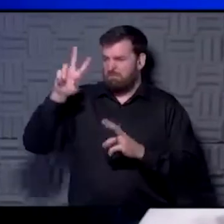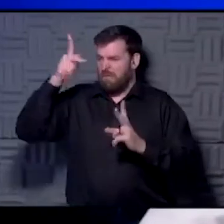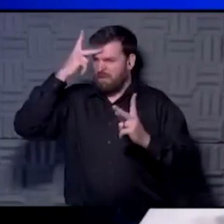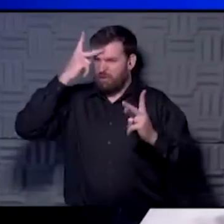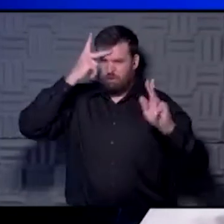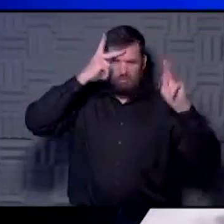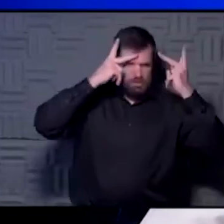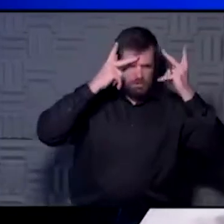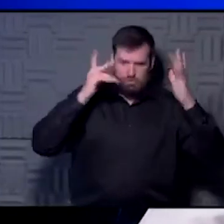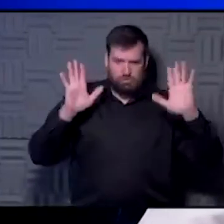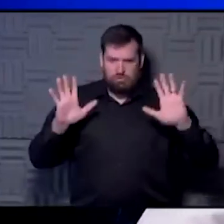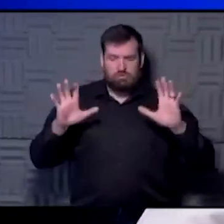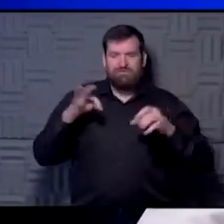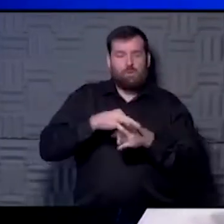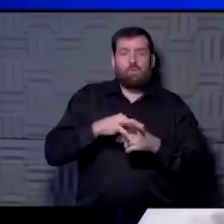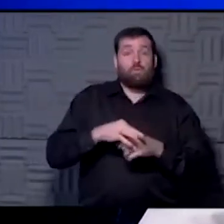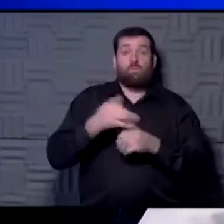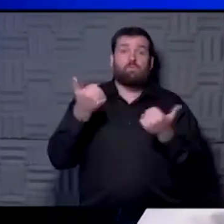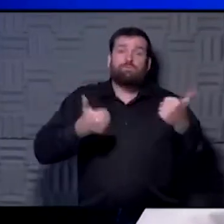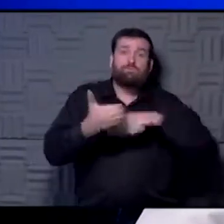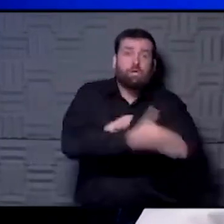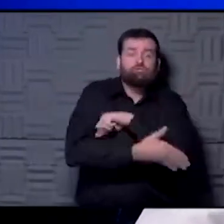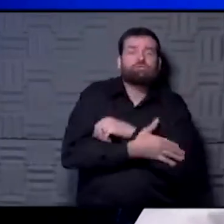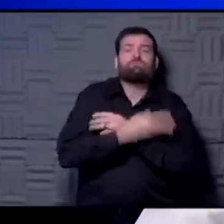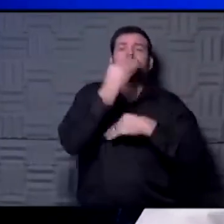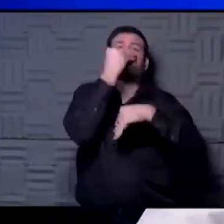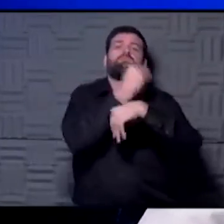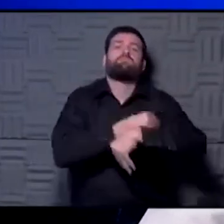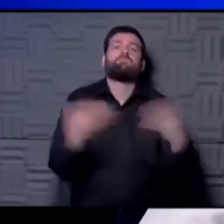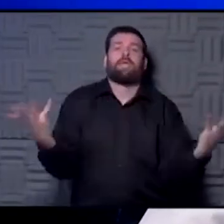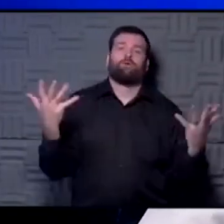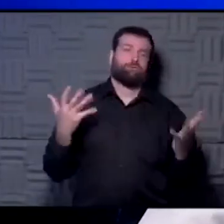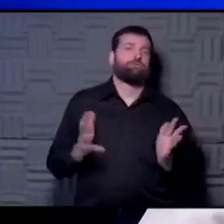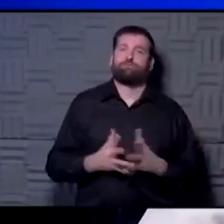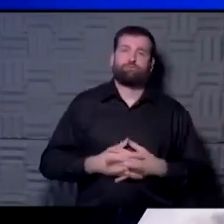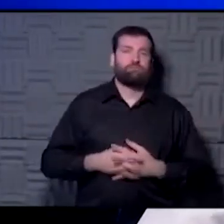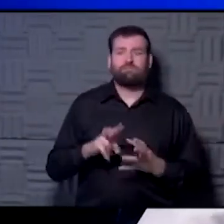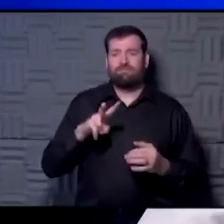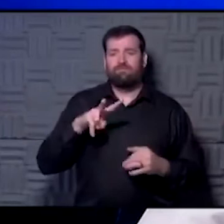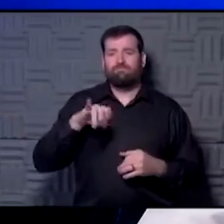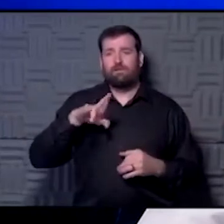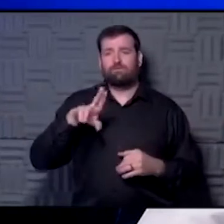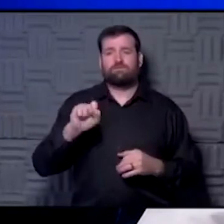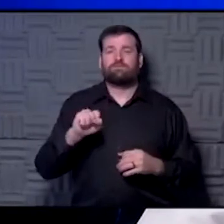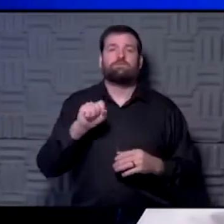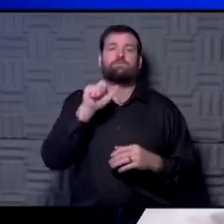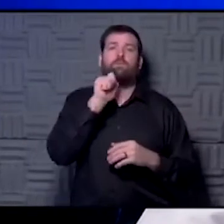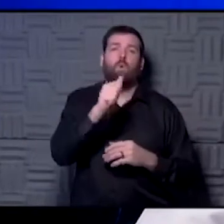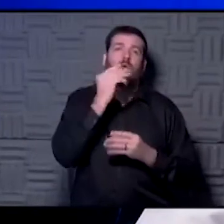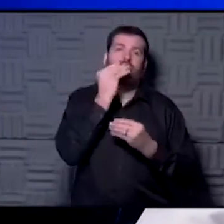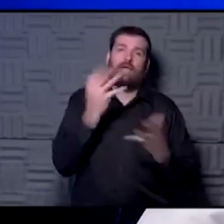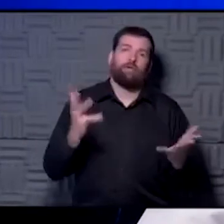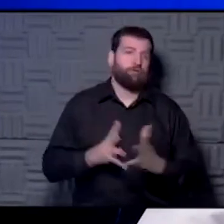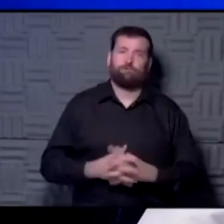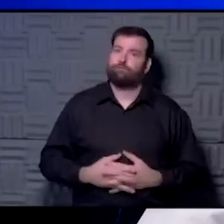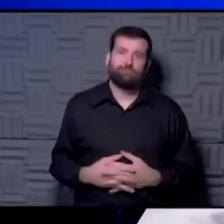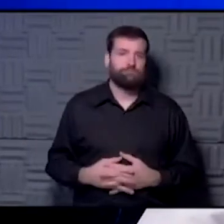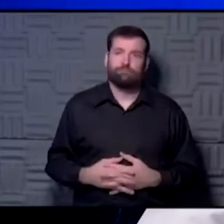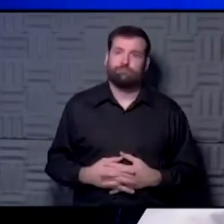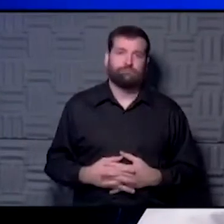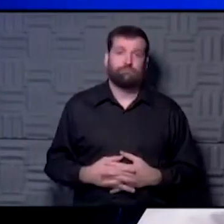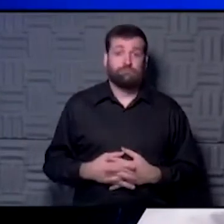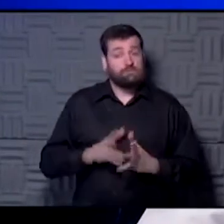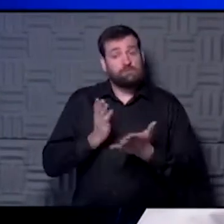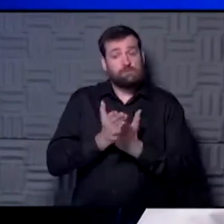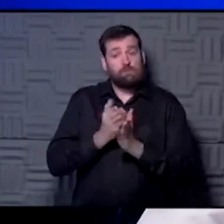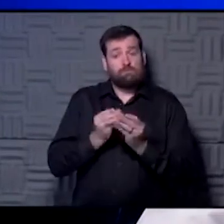you're in. They don't care what country you're in. They don't care what state you're in. Viruses don't care. The way we stop